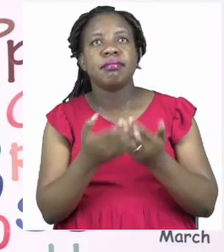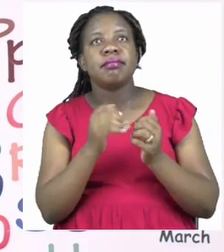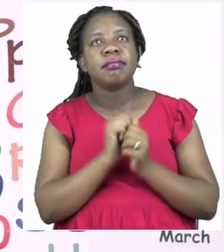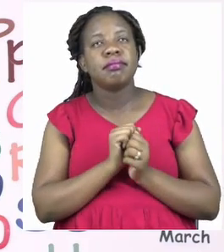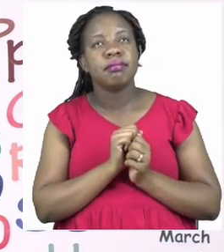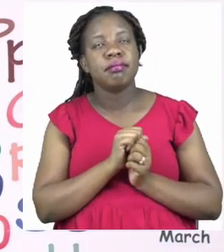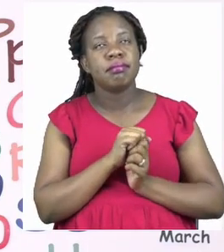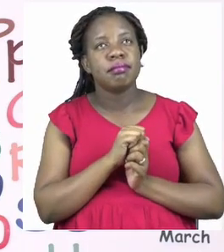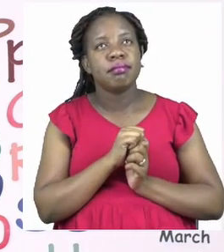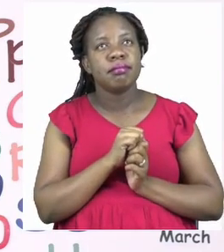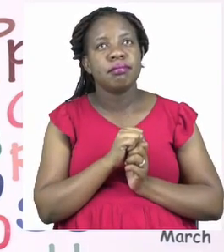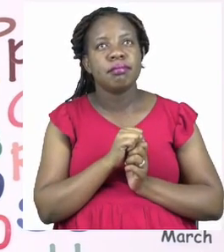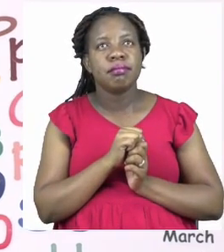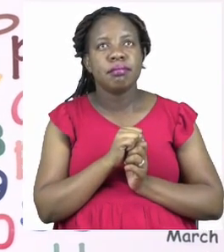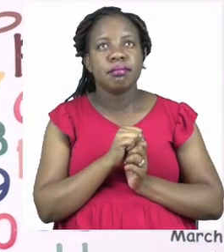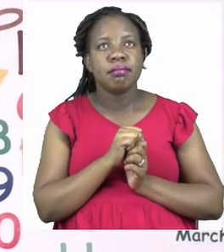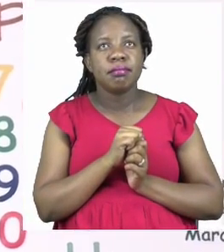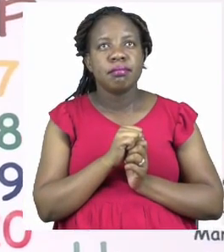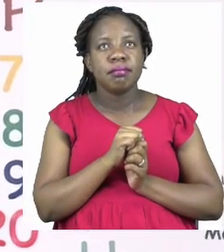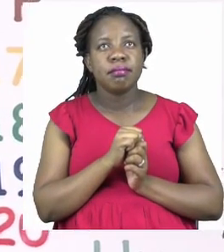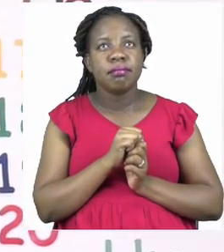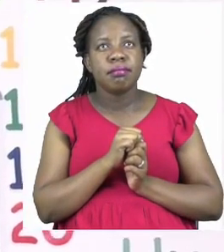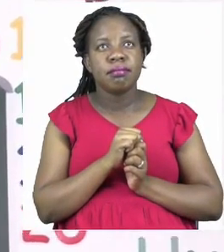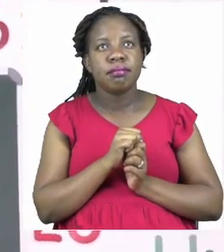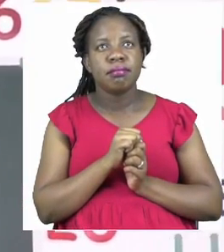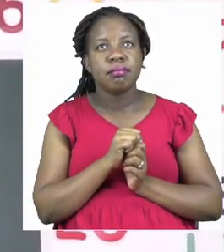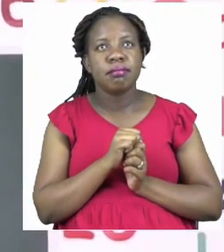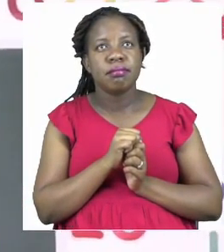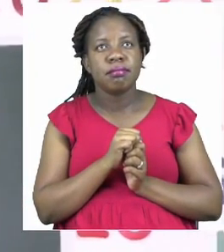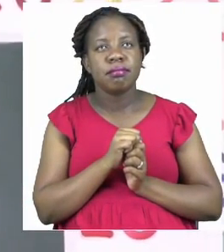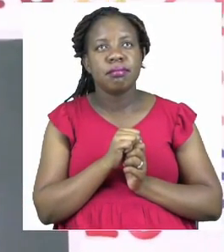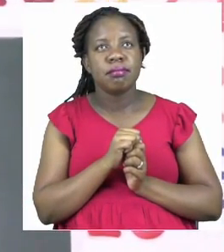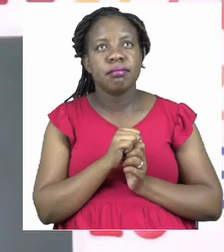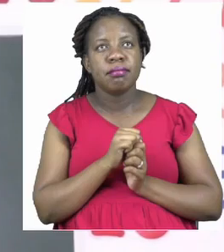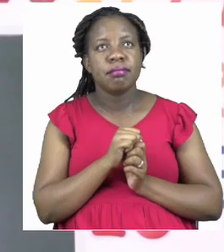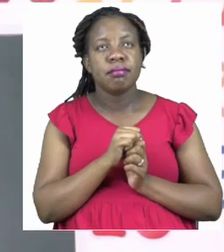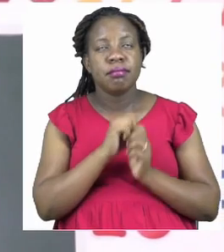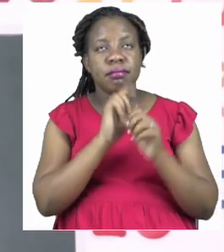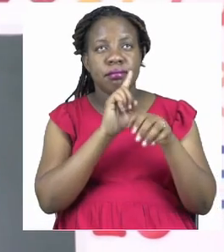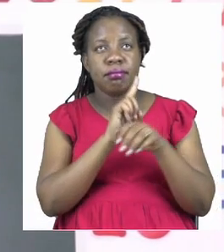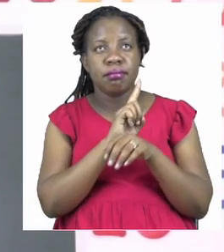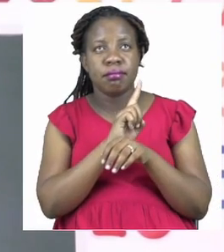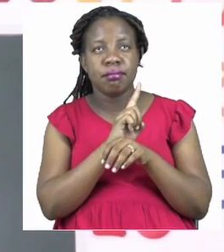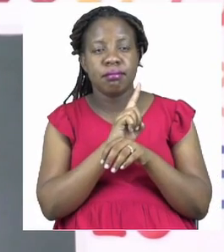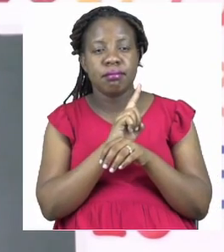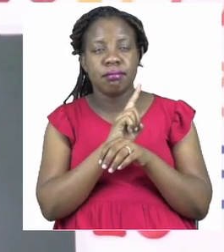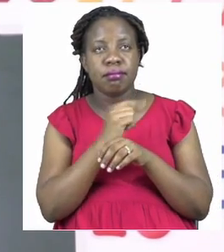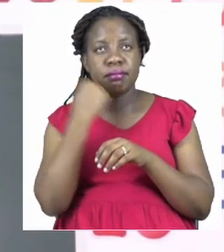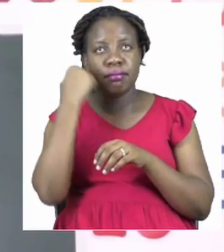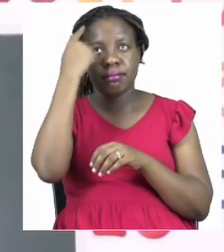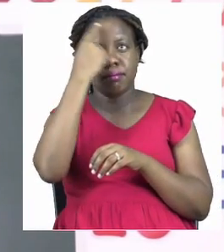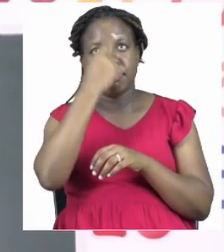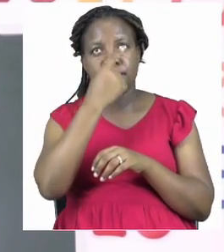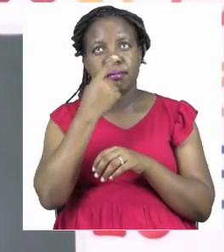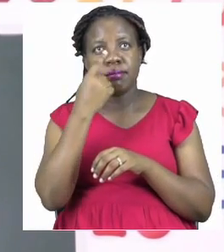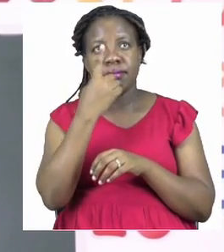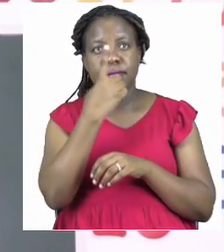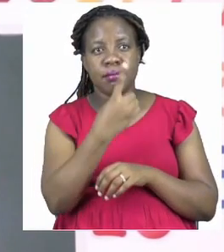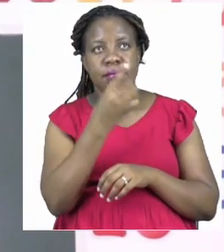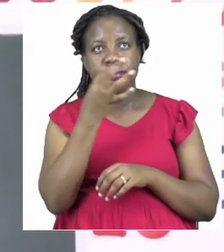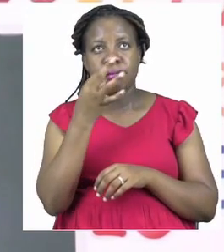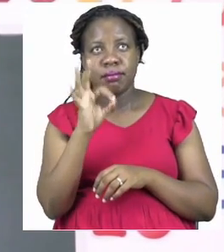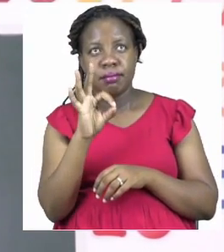time because we want to make sure that the numbers are correct. For the first one, we have 19 and